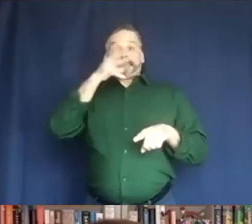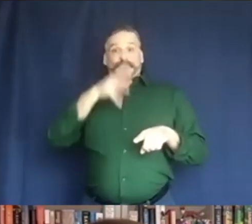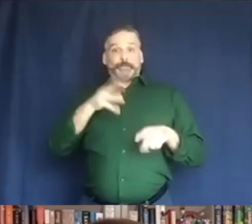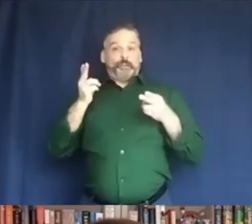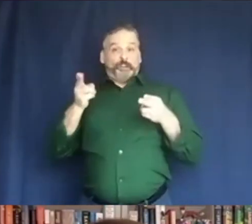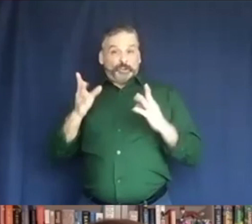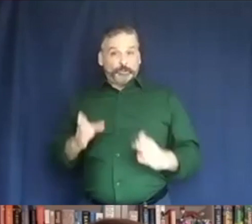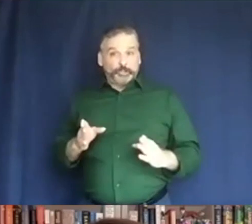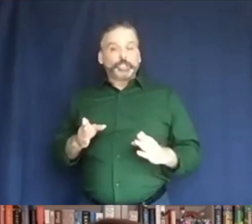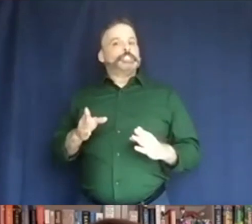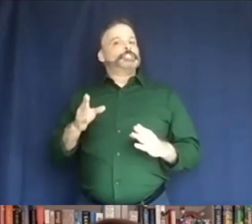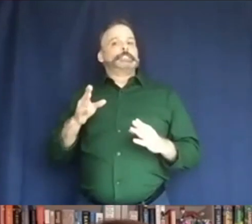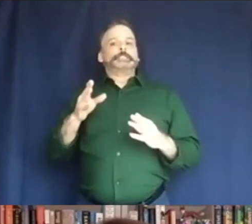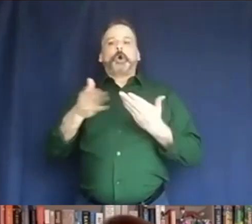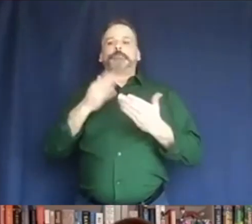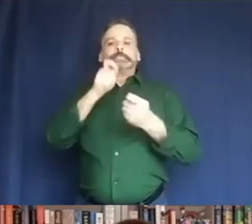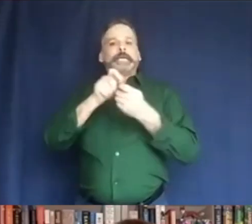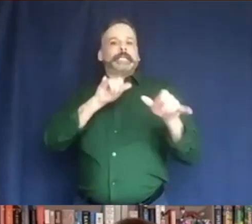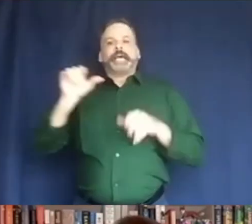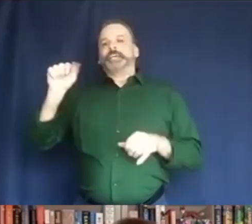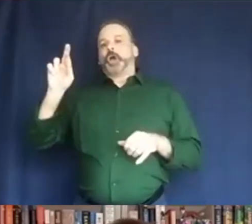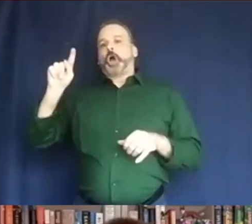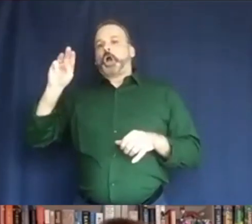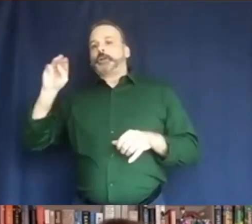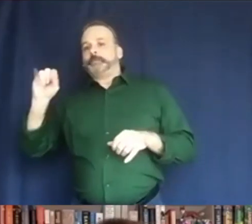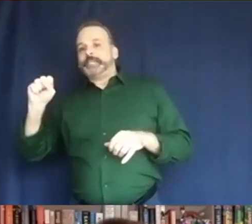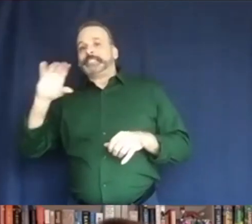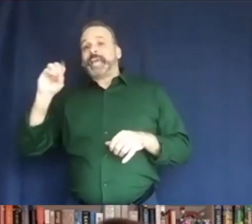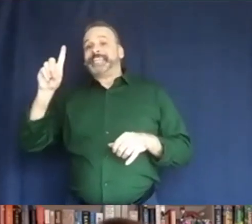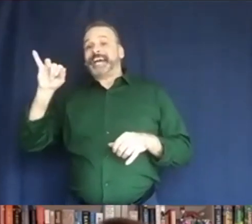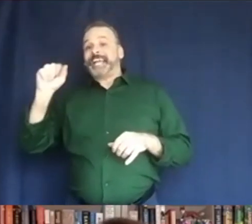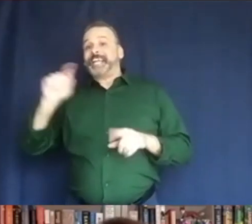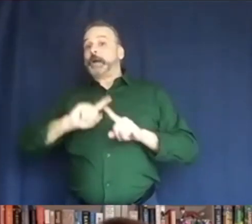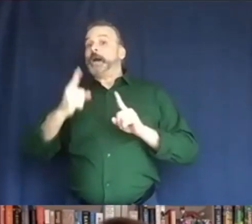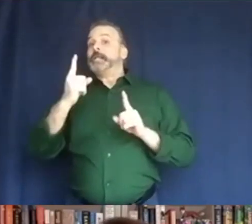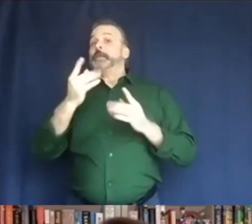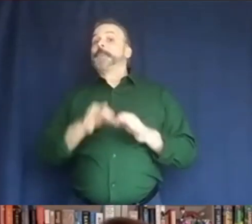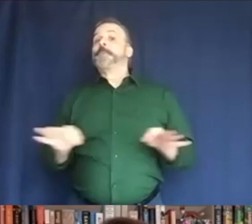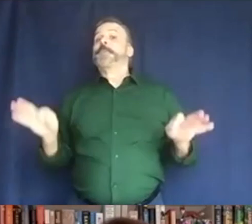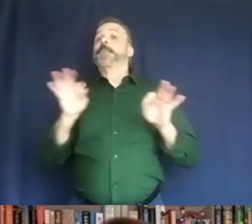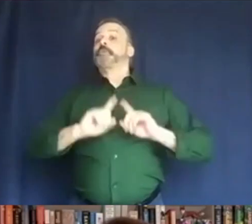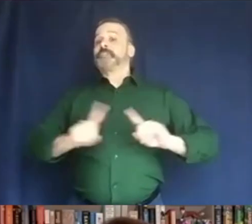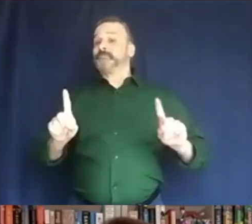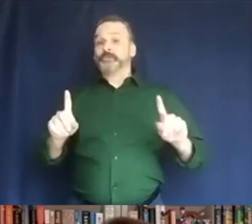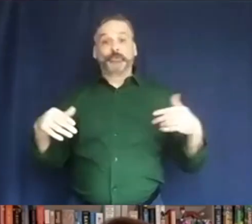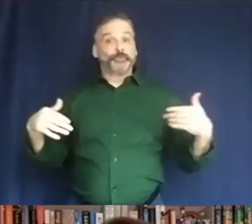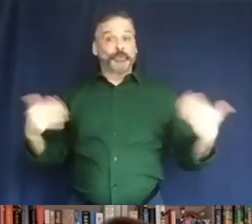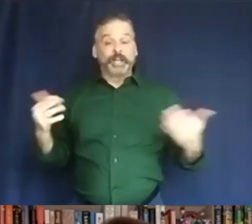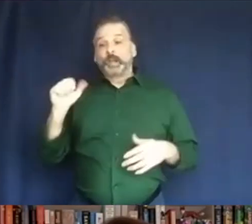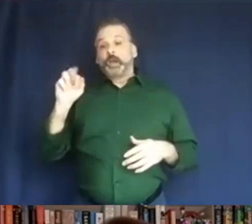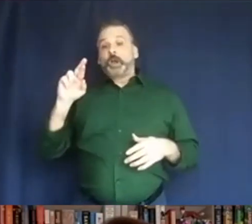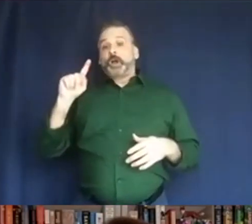like Artemis and Diana, except for one key difference. And it was where Artemis